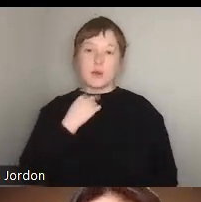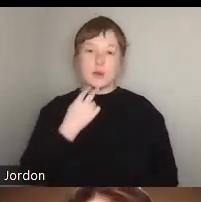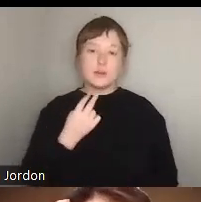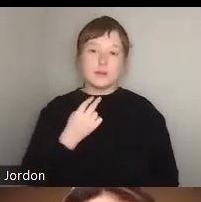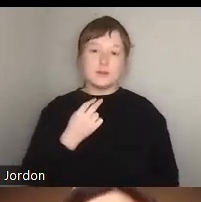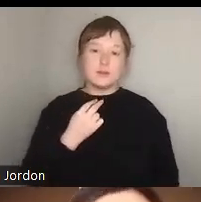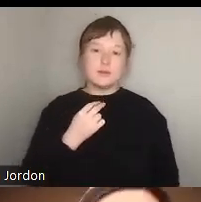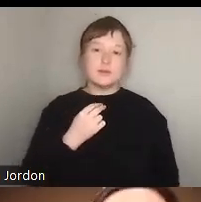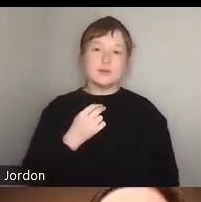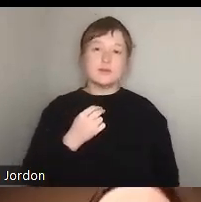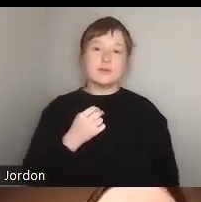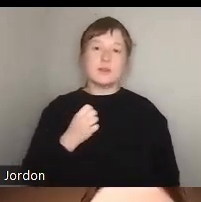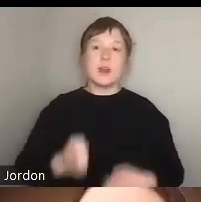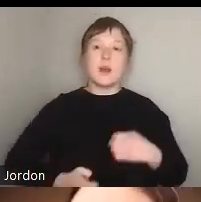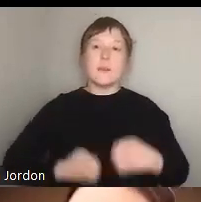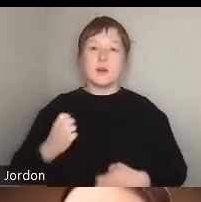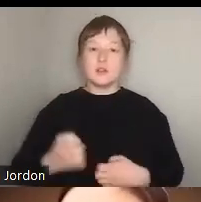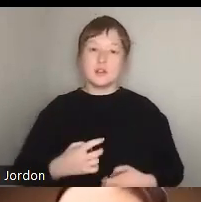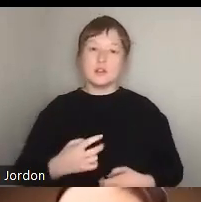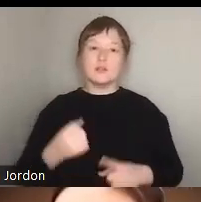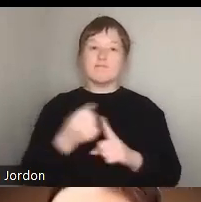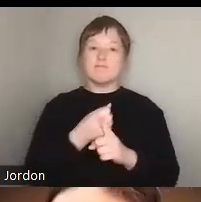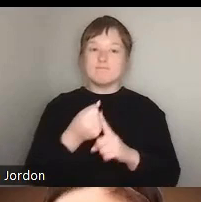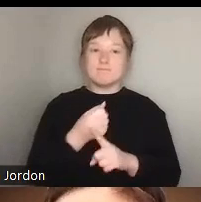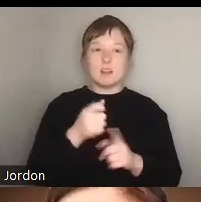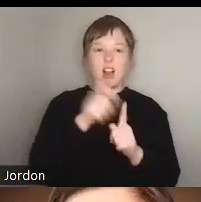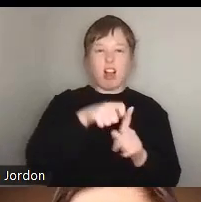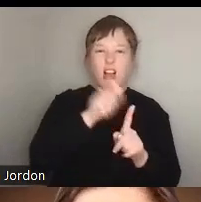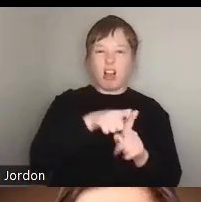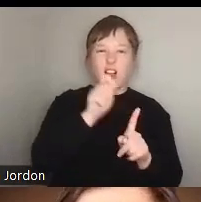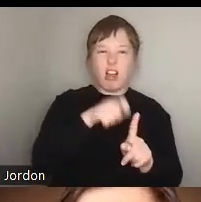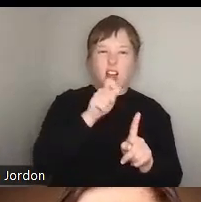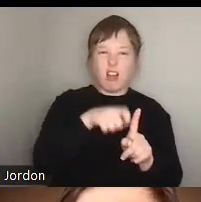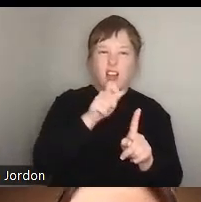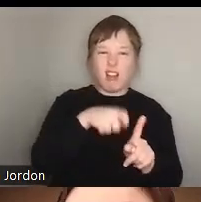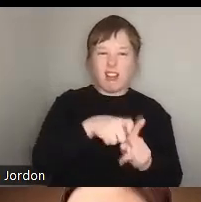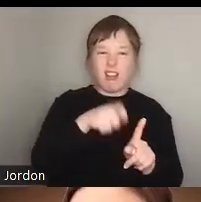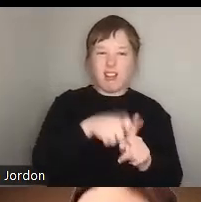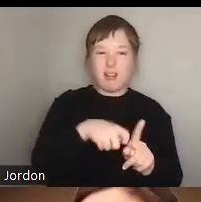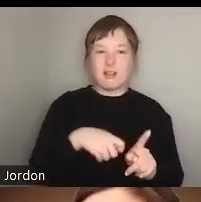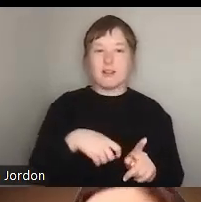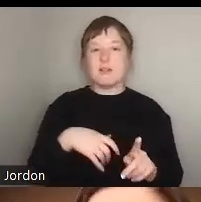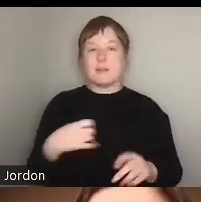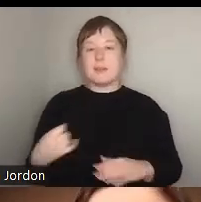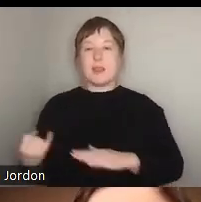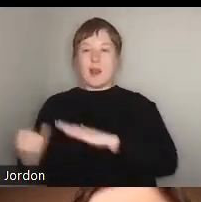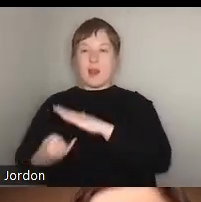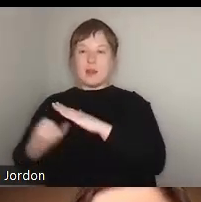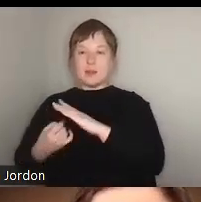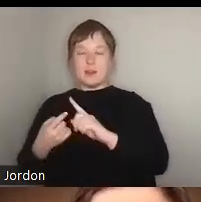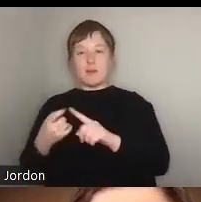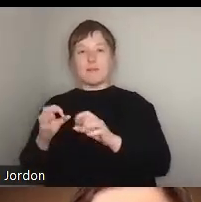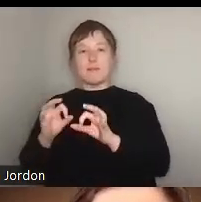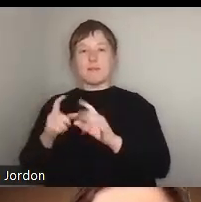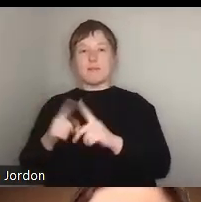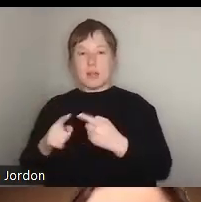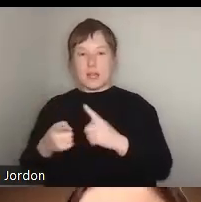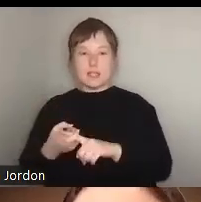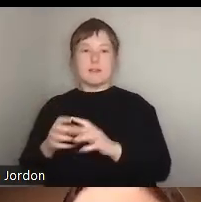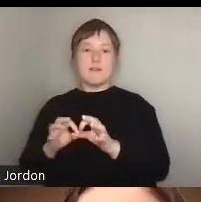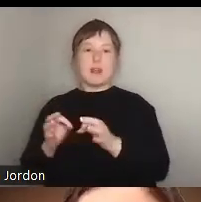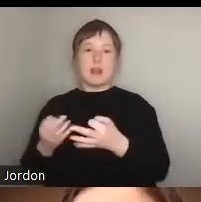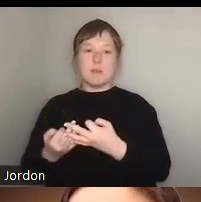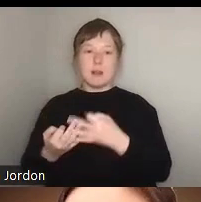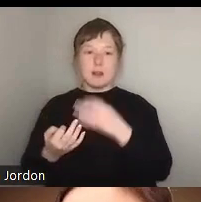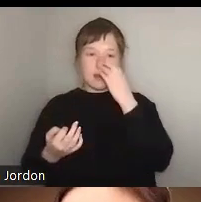So emotional abuse can be continually criticizing or insulting somebody, that isolating them from their friends or family,